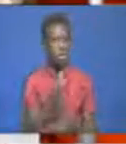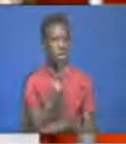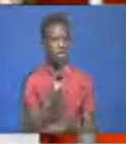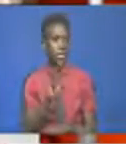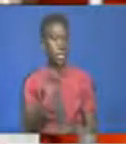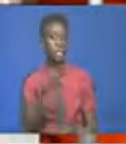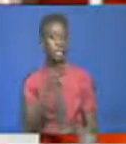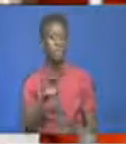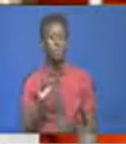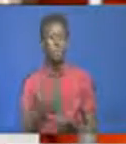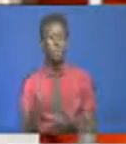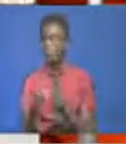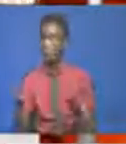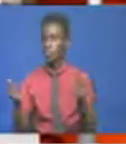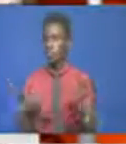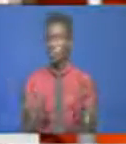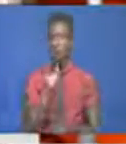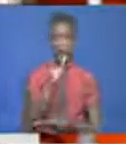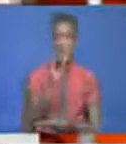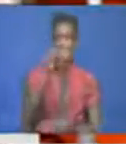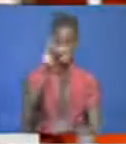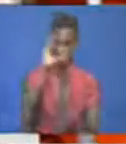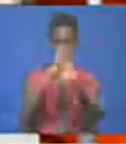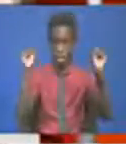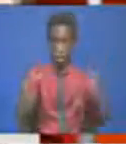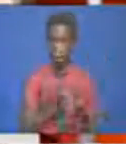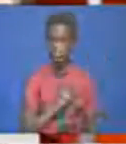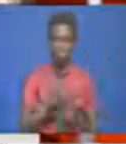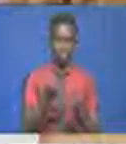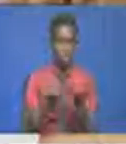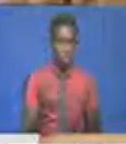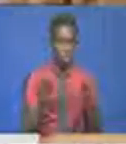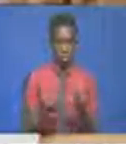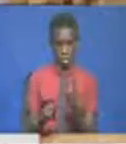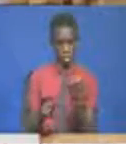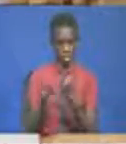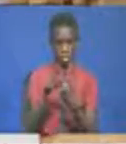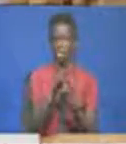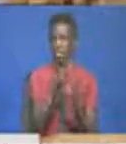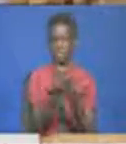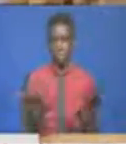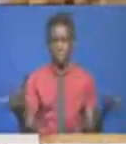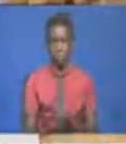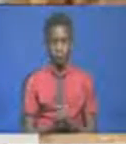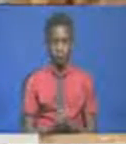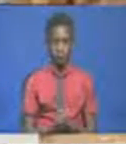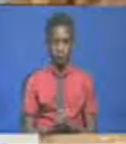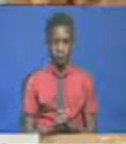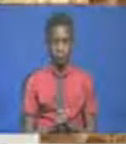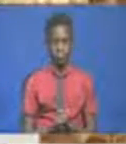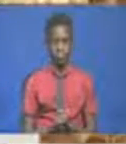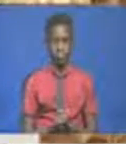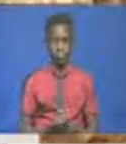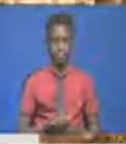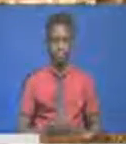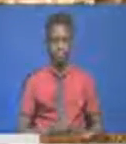Tunauliza president ajaribu sana kuhusu hizo jambo mbili. Pauline Nasimiu for Lunchtime News.